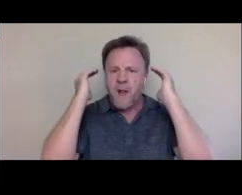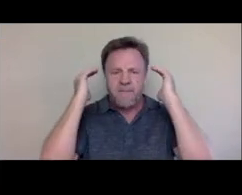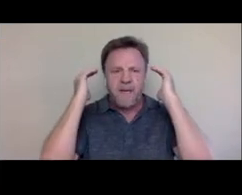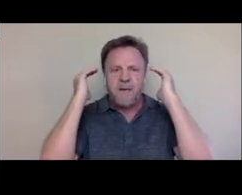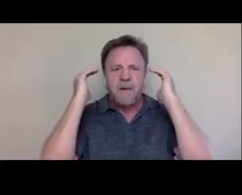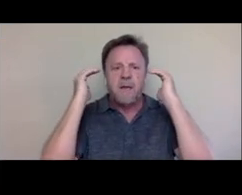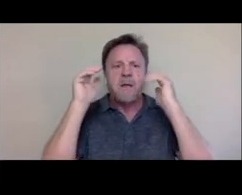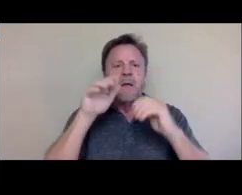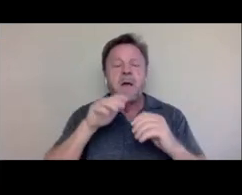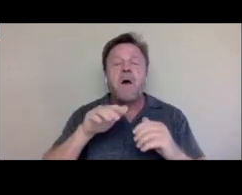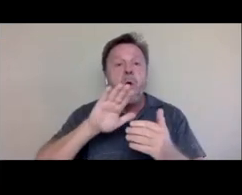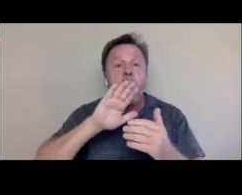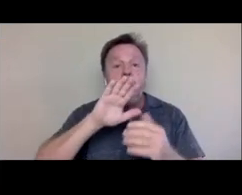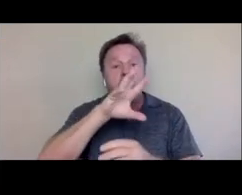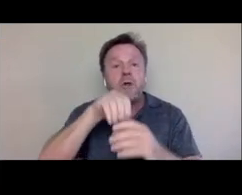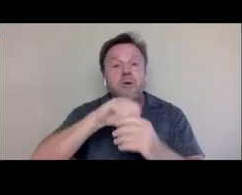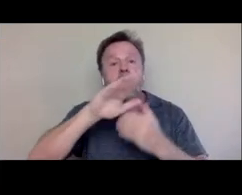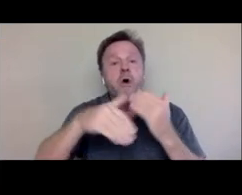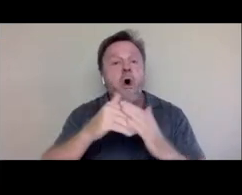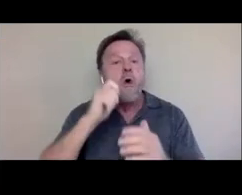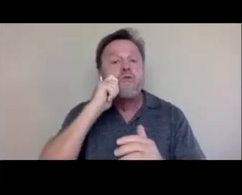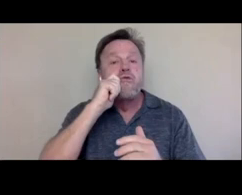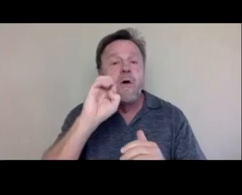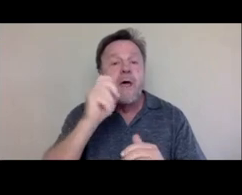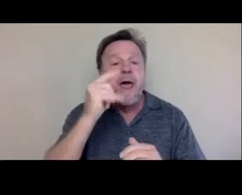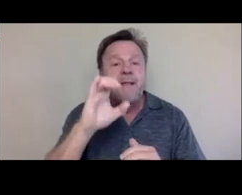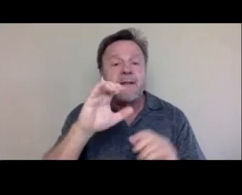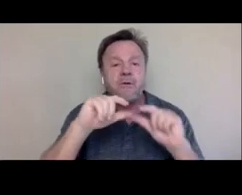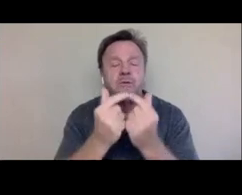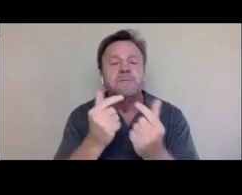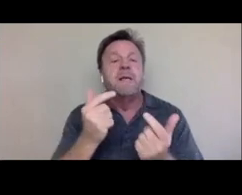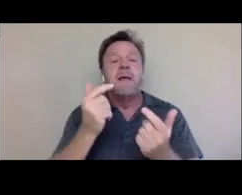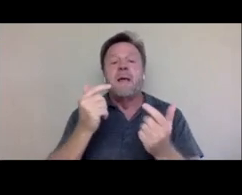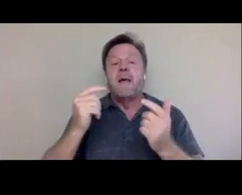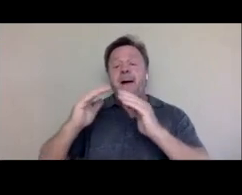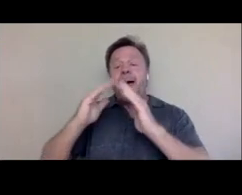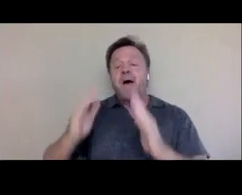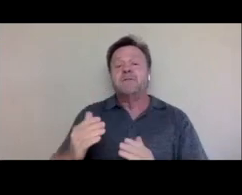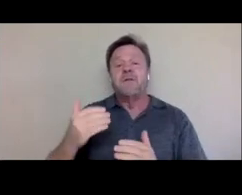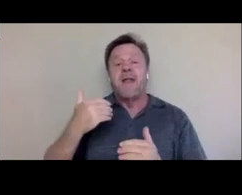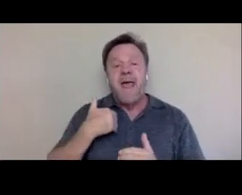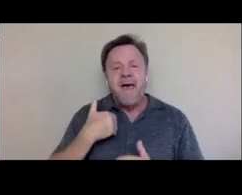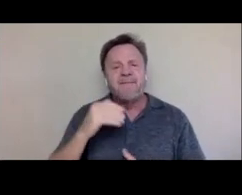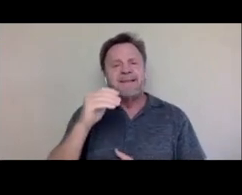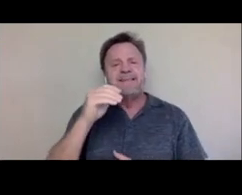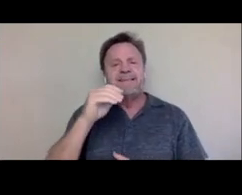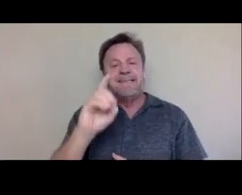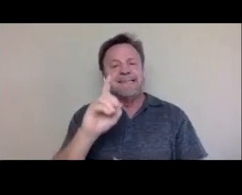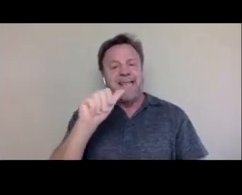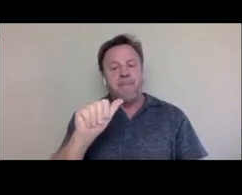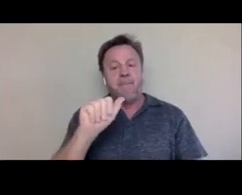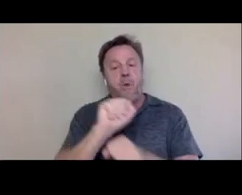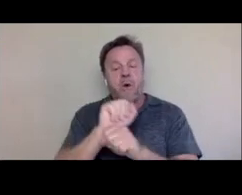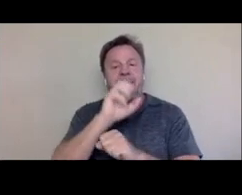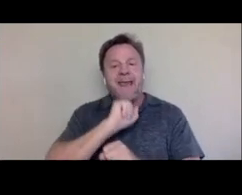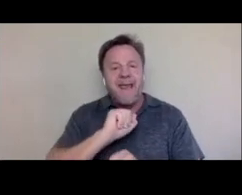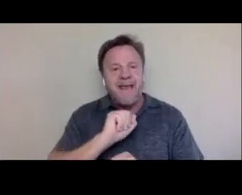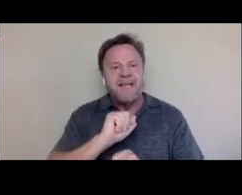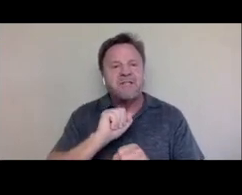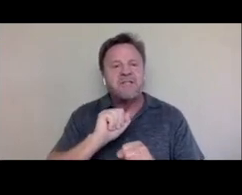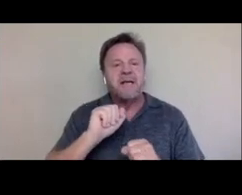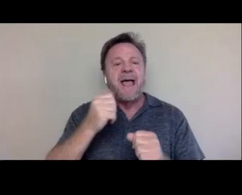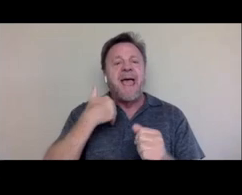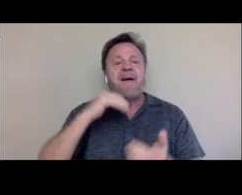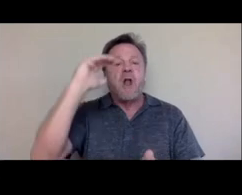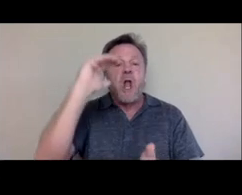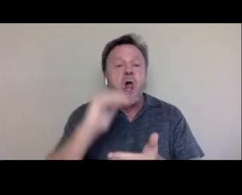all racial and ethnic groups, households with a disabled working age householder have lower net worth compared to households